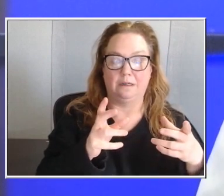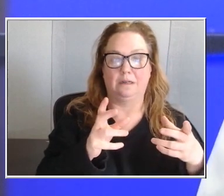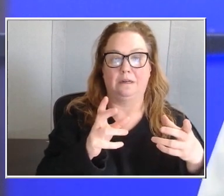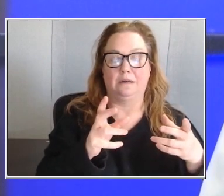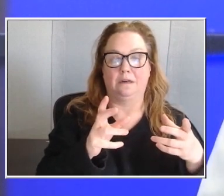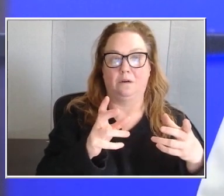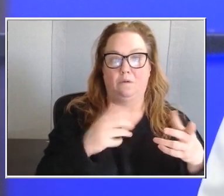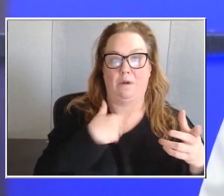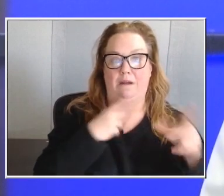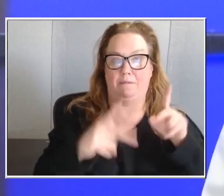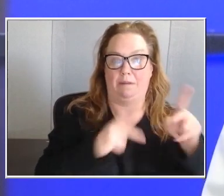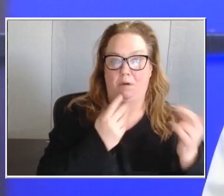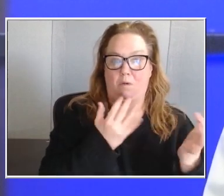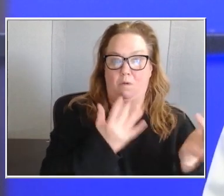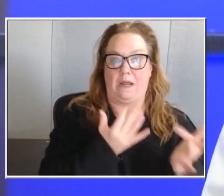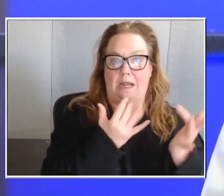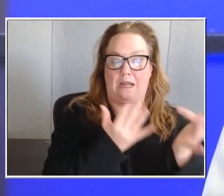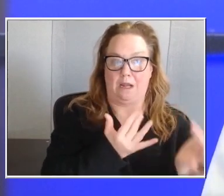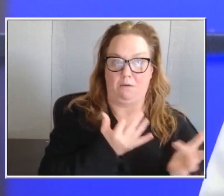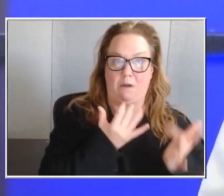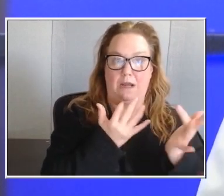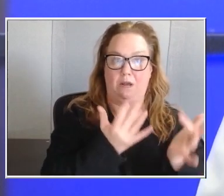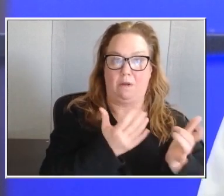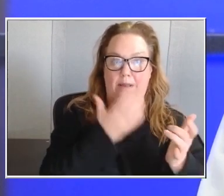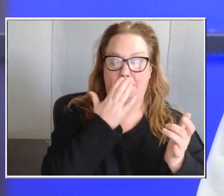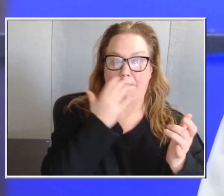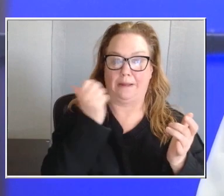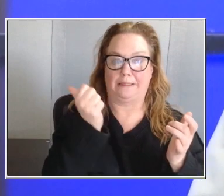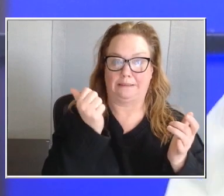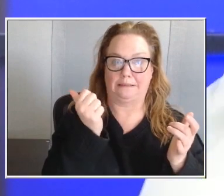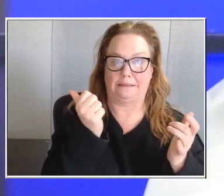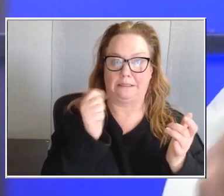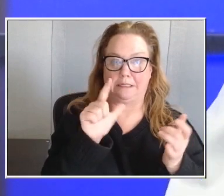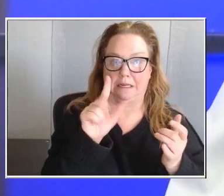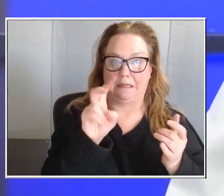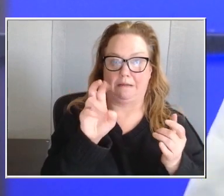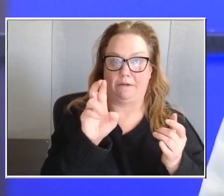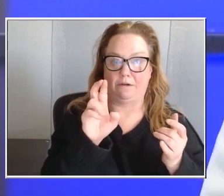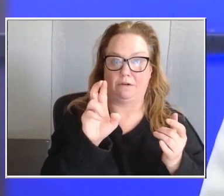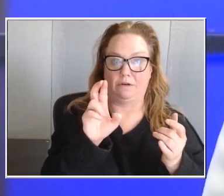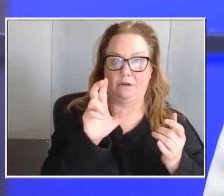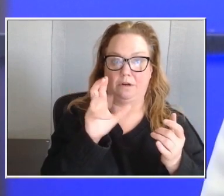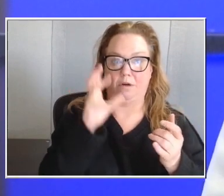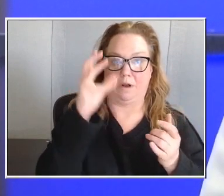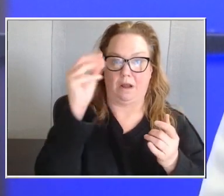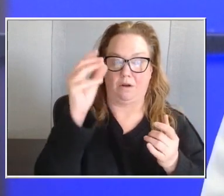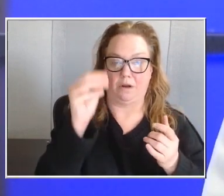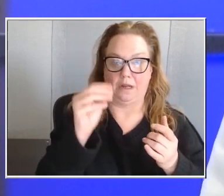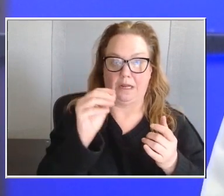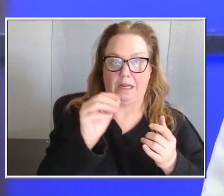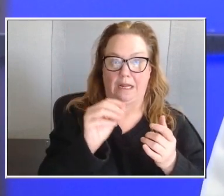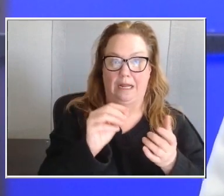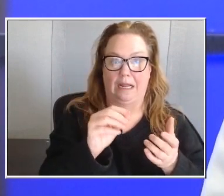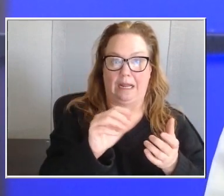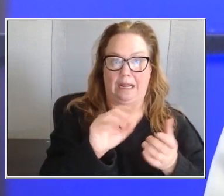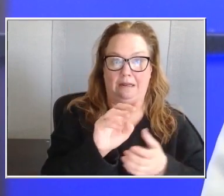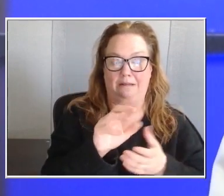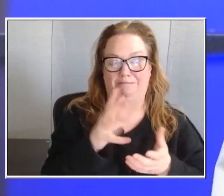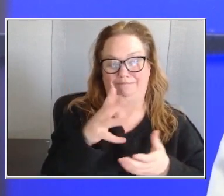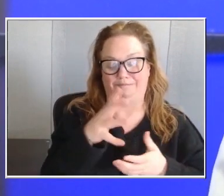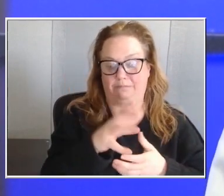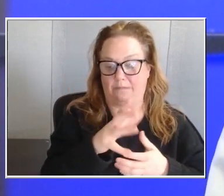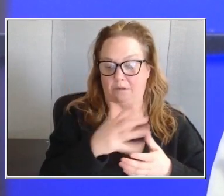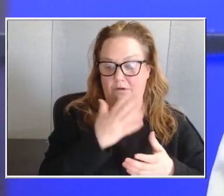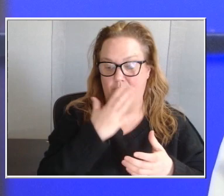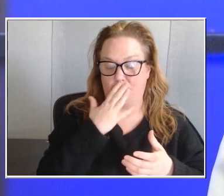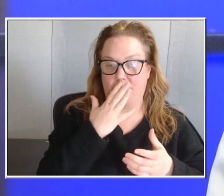here waiting, and the best livers travel out, and the marginal livers will stay here. And as a